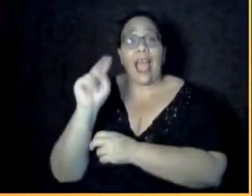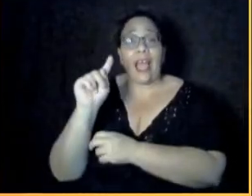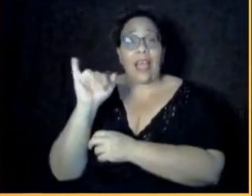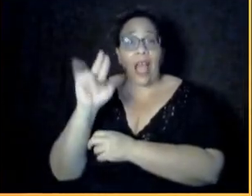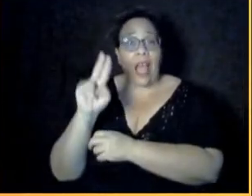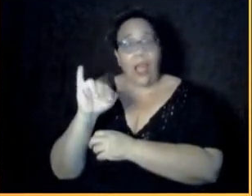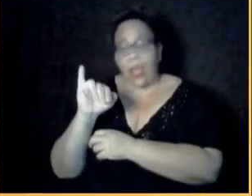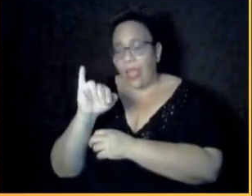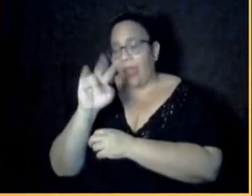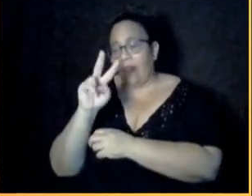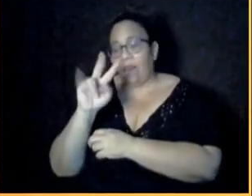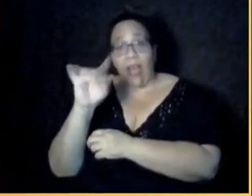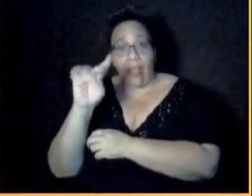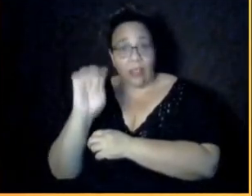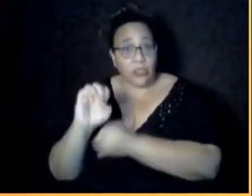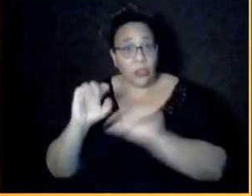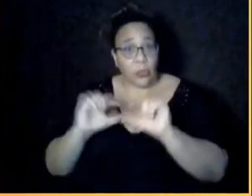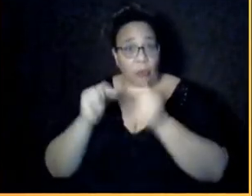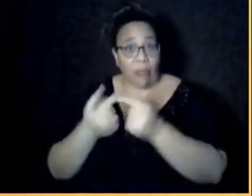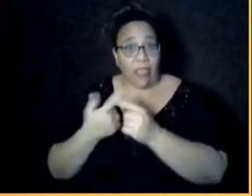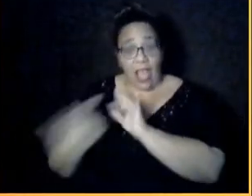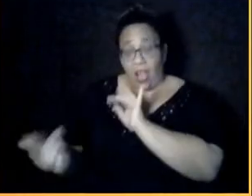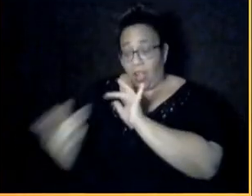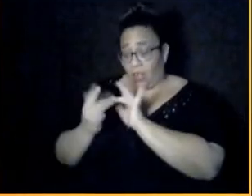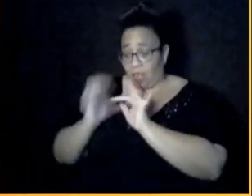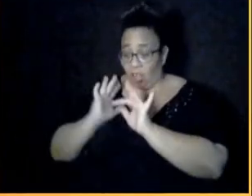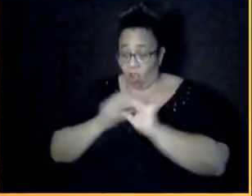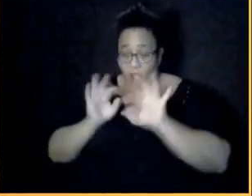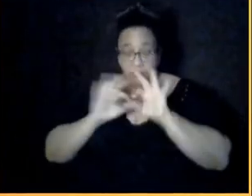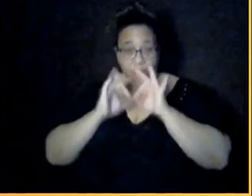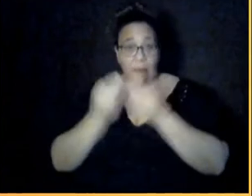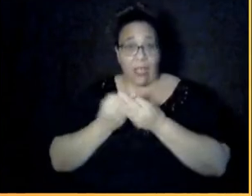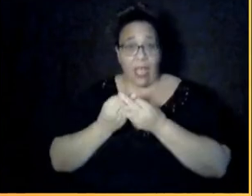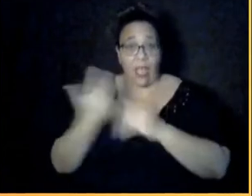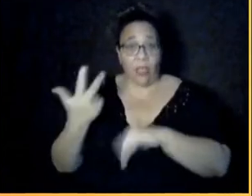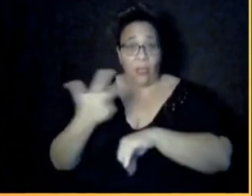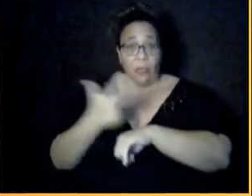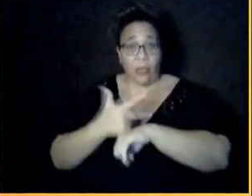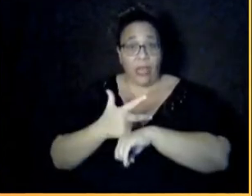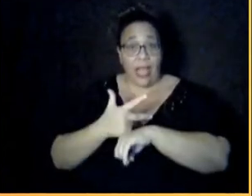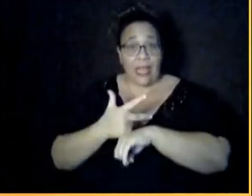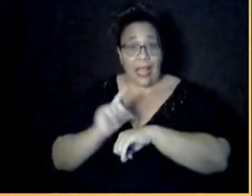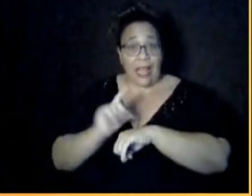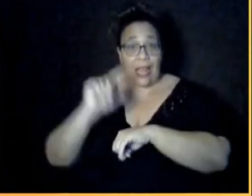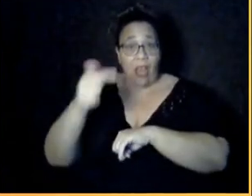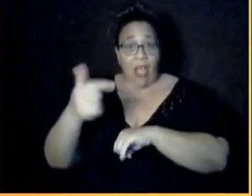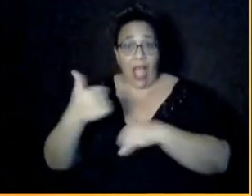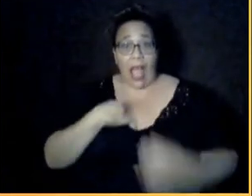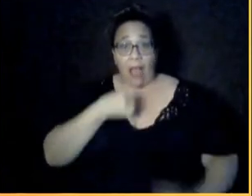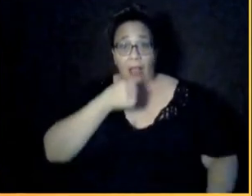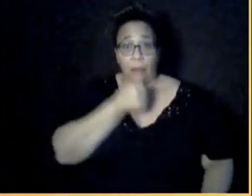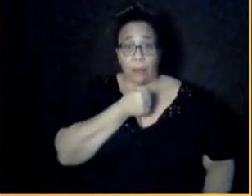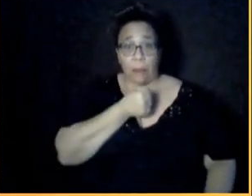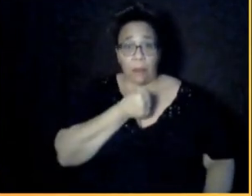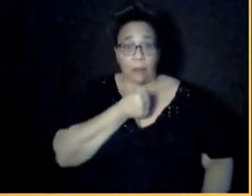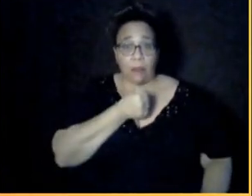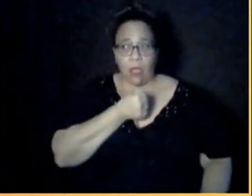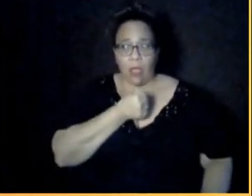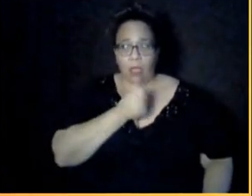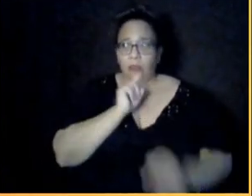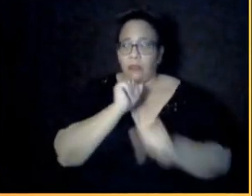the anti-violence project. They got in contact with the family, and 3 days later I had a mic in my hand, and it was